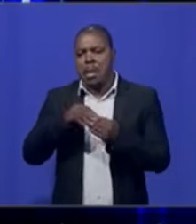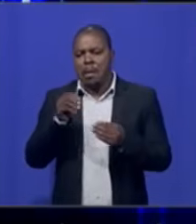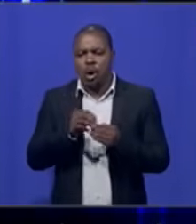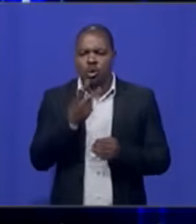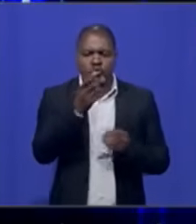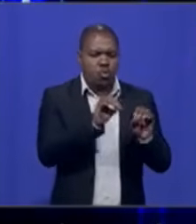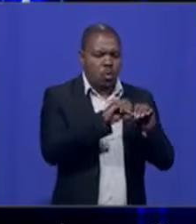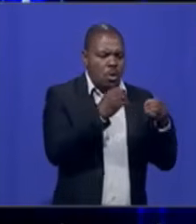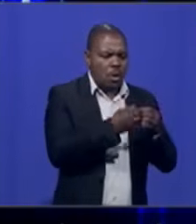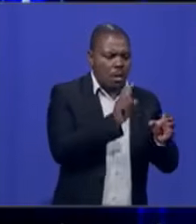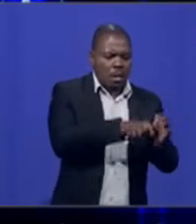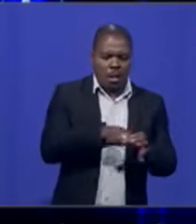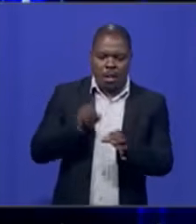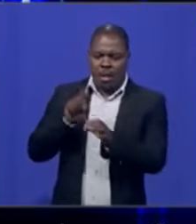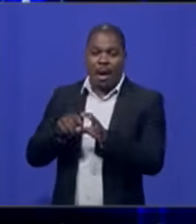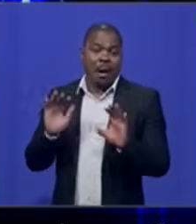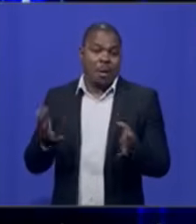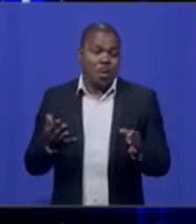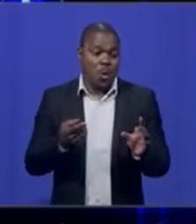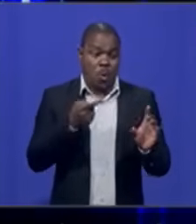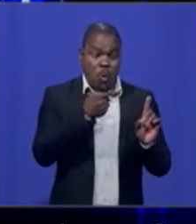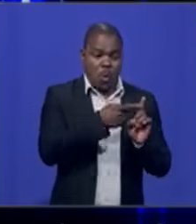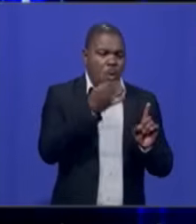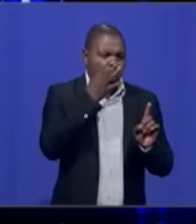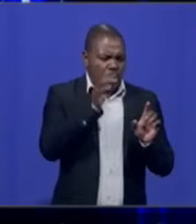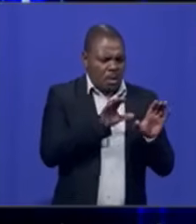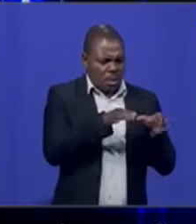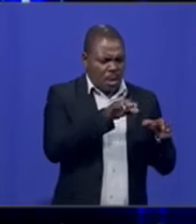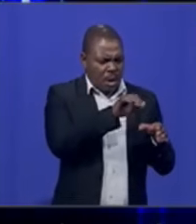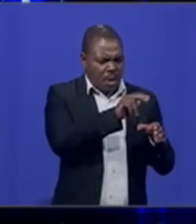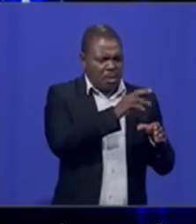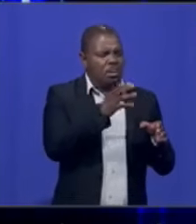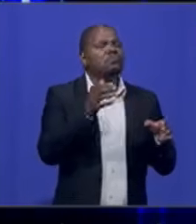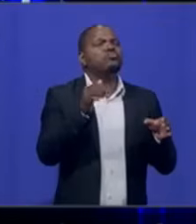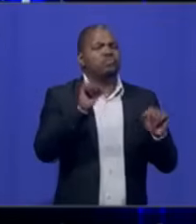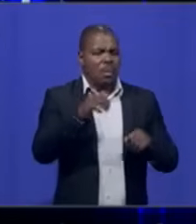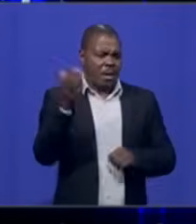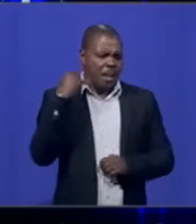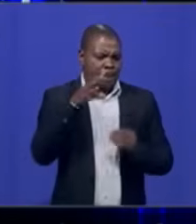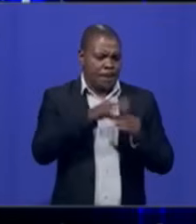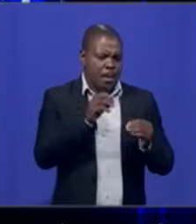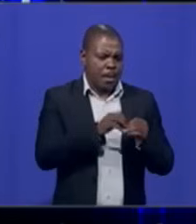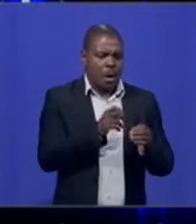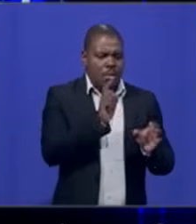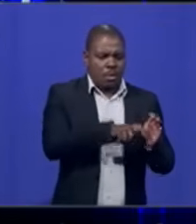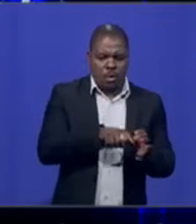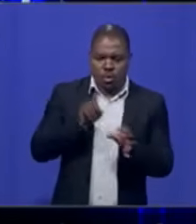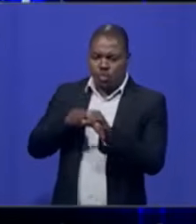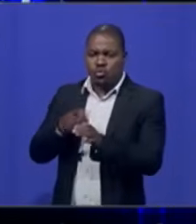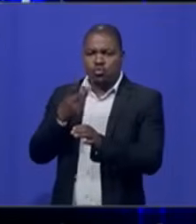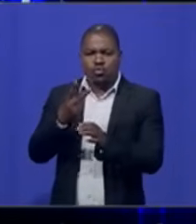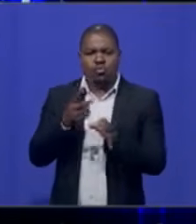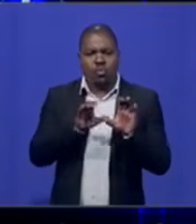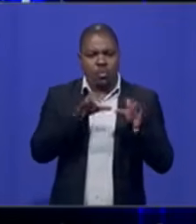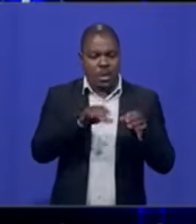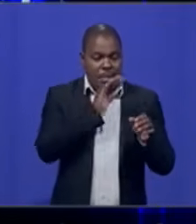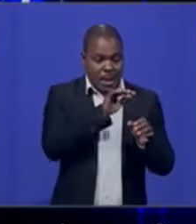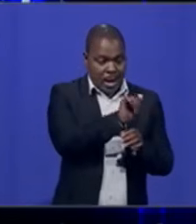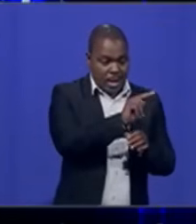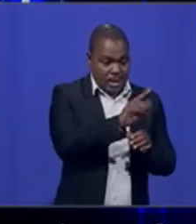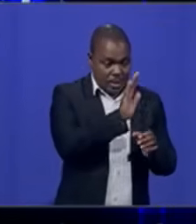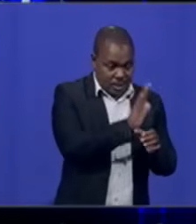mmedi. Mbalula o boletse hore mokga ona ho tloha kgale o dumeletse ditho tse nang le botho ba mekga e mmedi e leng ba ANC le mokga